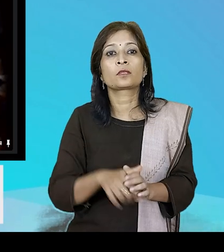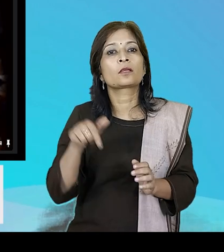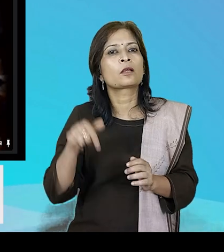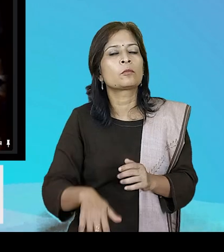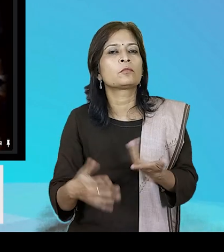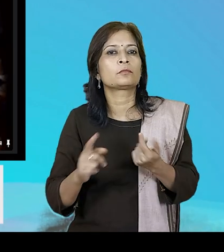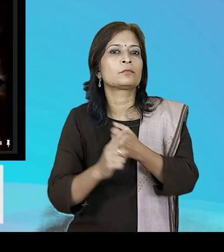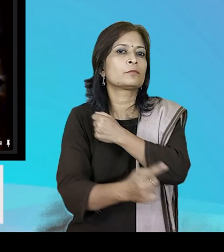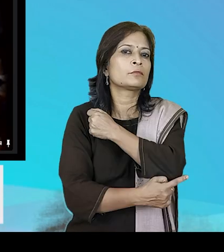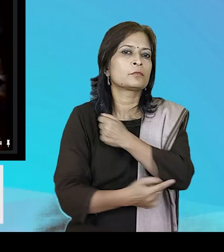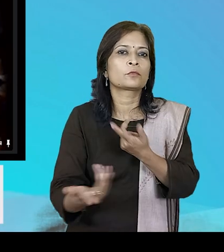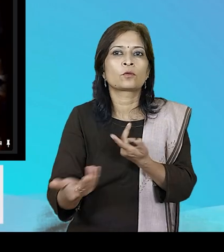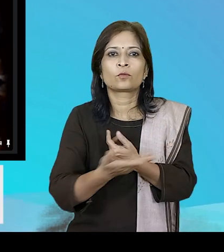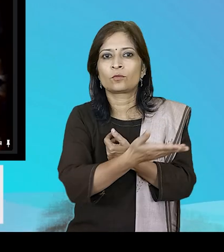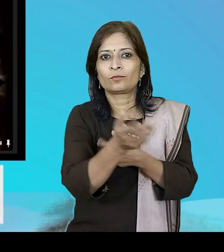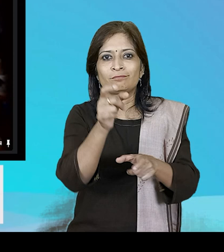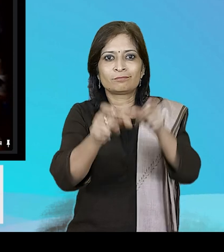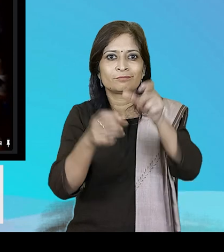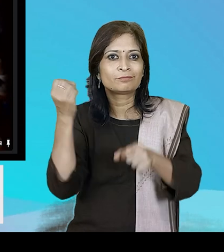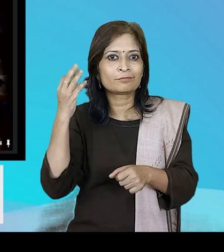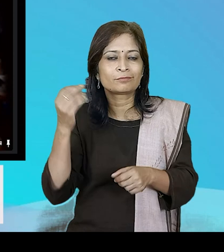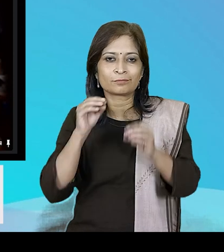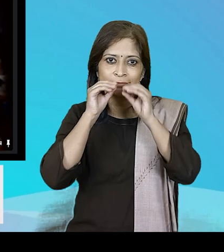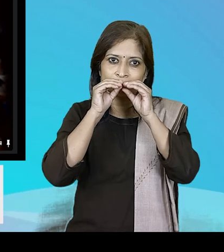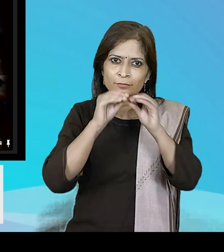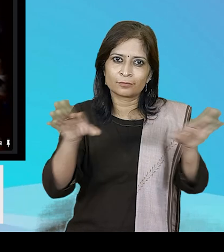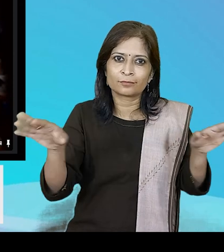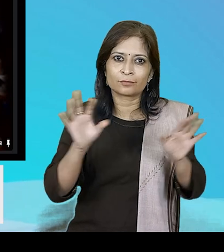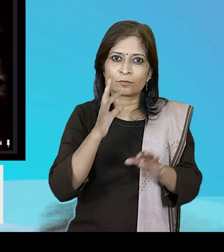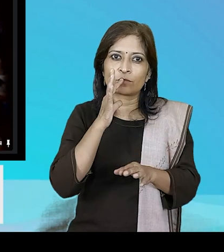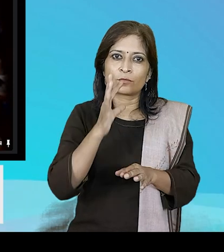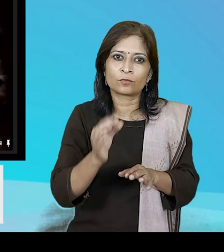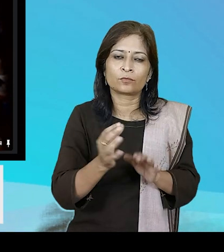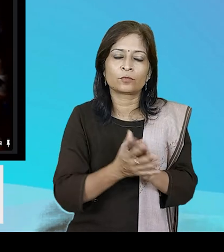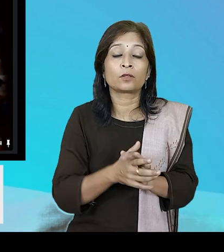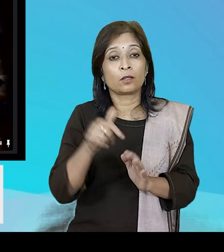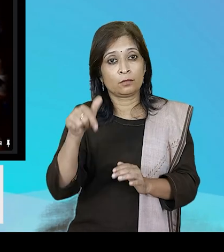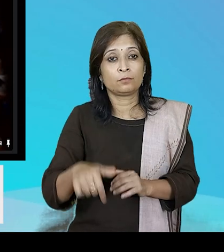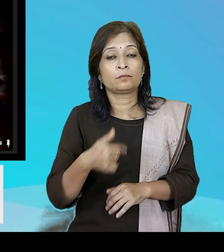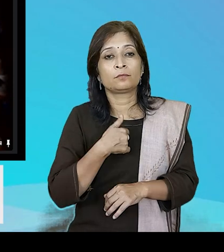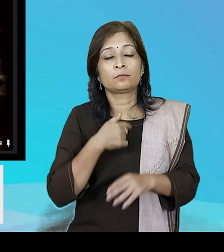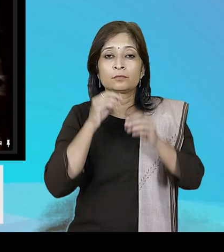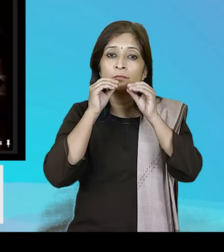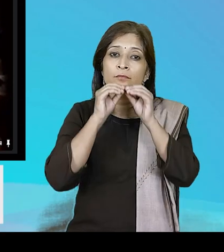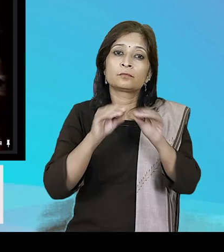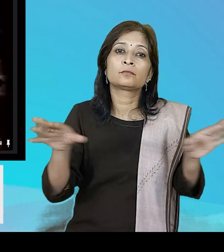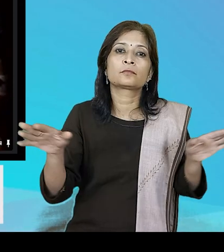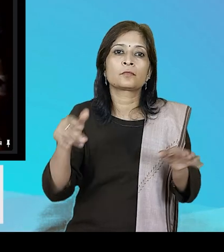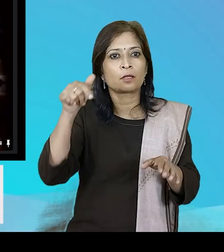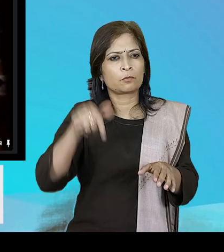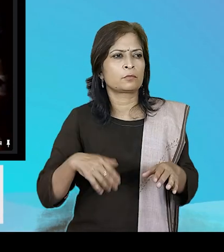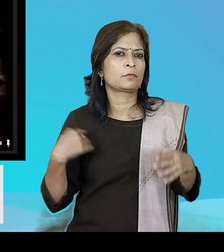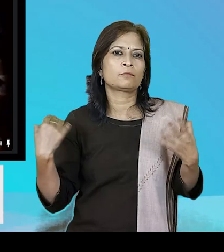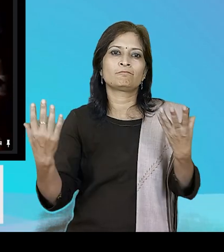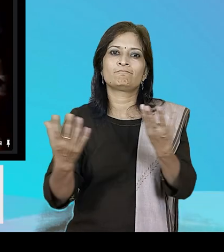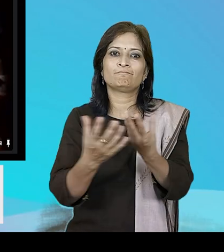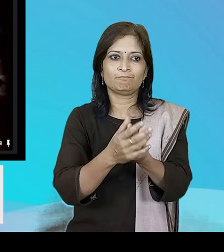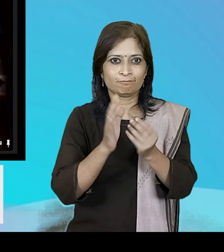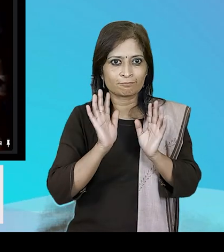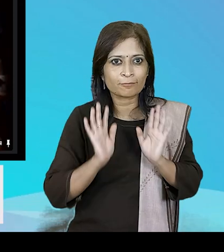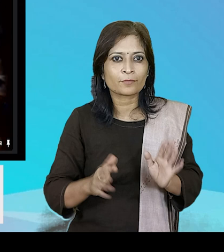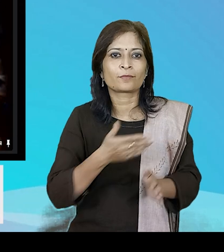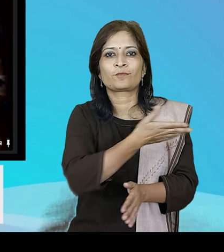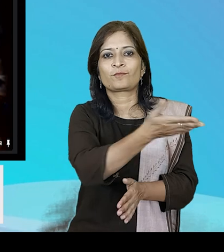you like to give any message or advice to our audience? My message would be that we are here